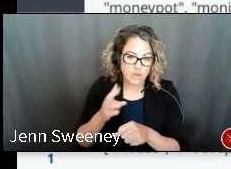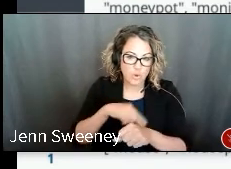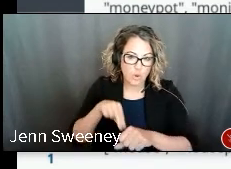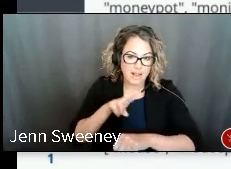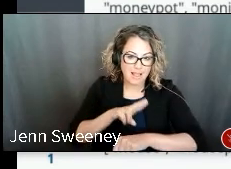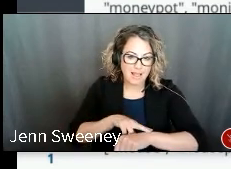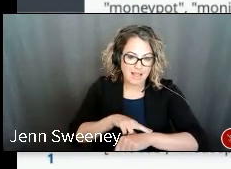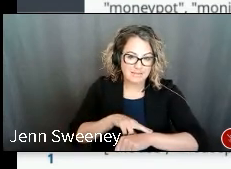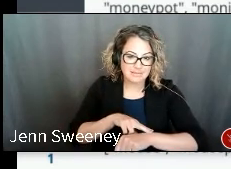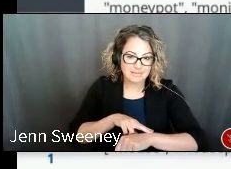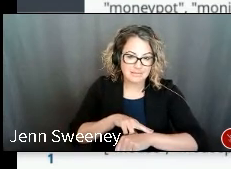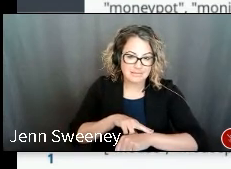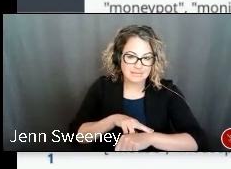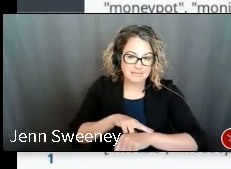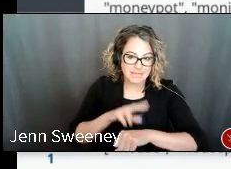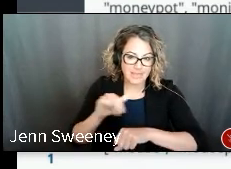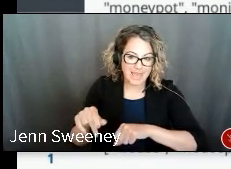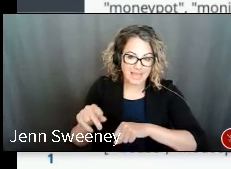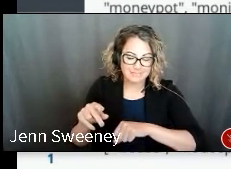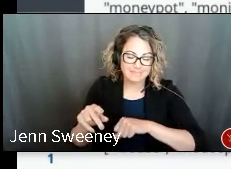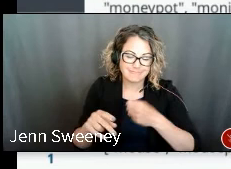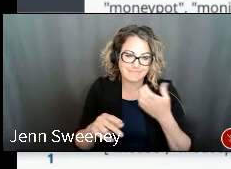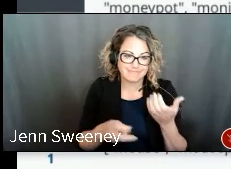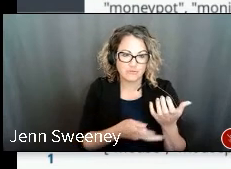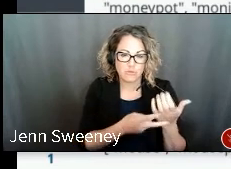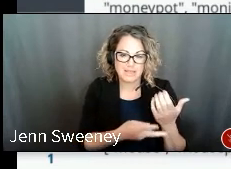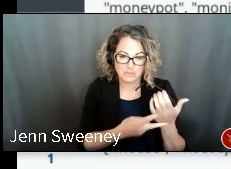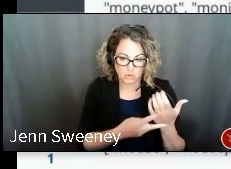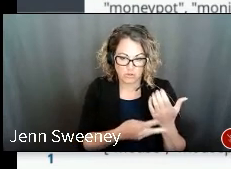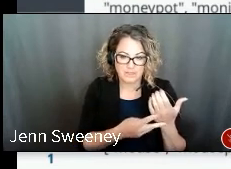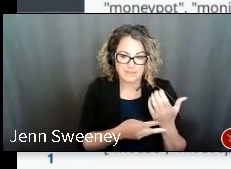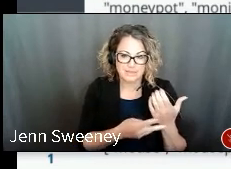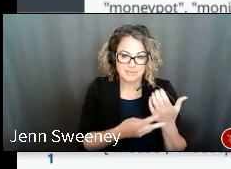called it normalized repository. And